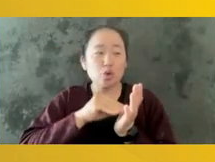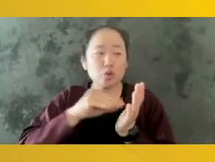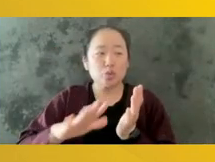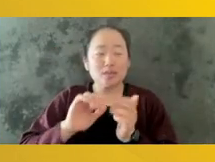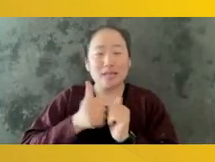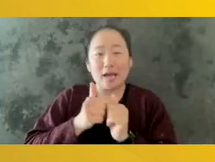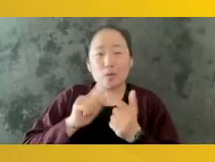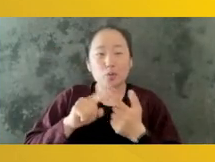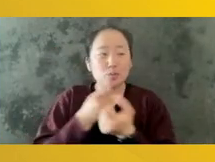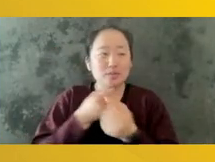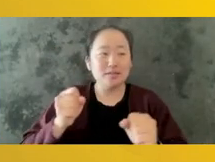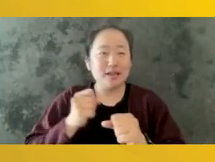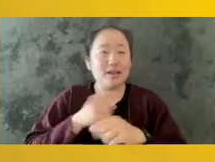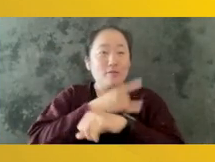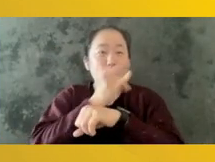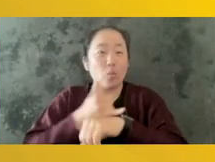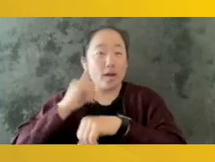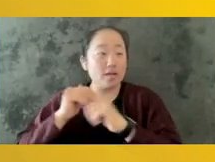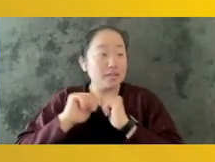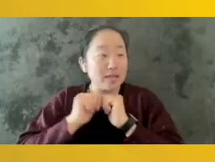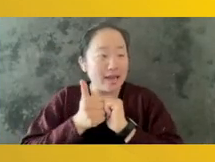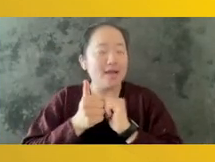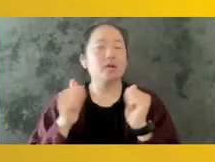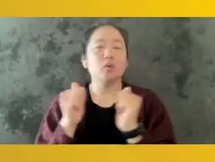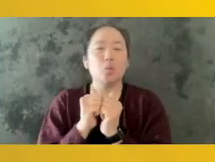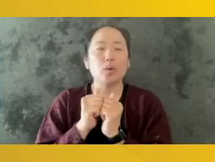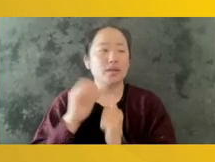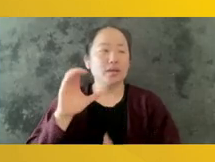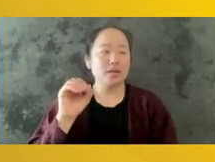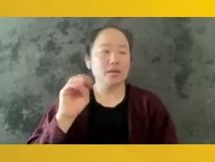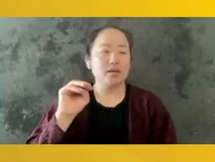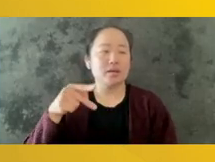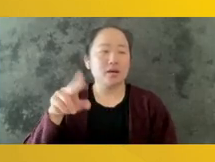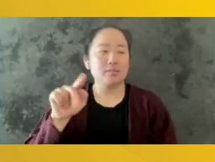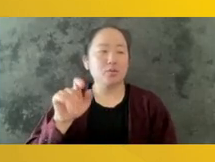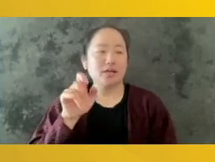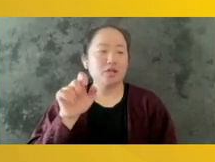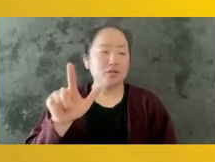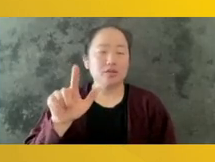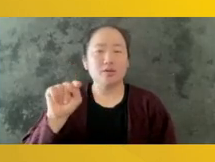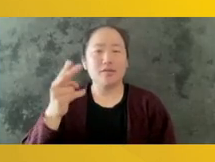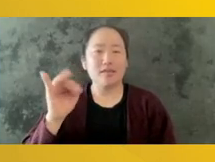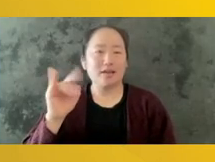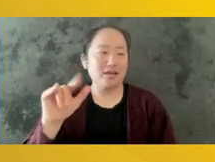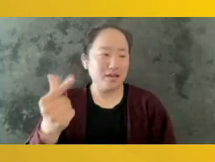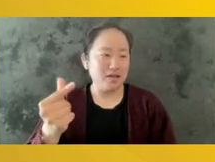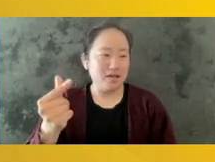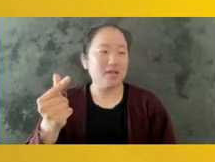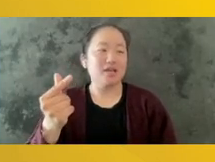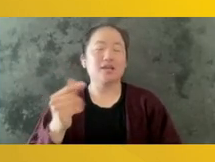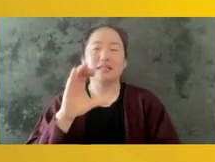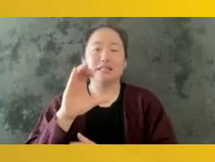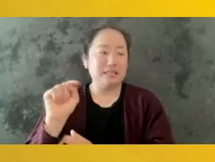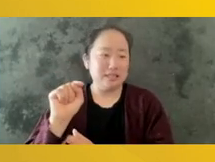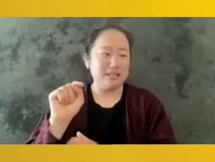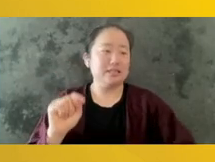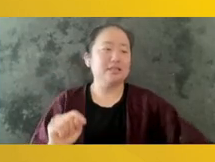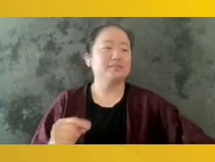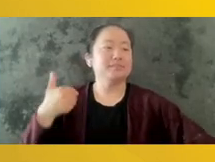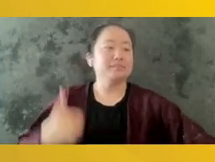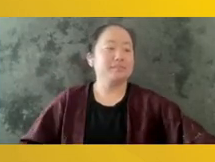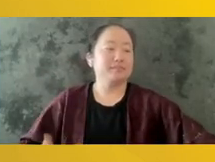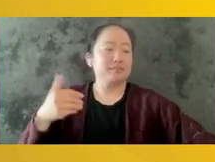Thinking. My name is Sarah Glassman, and I'm the manager of kindergarten to eighth grade curriculum at the Smithsonian